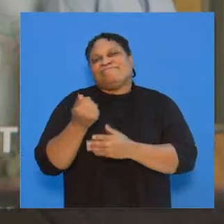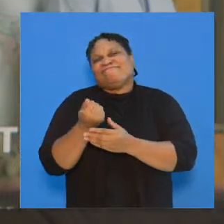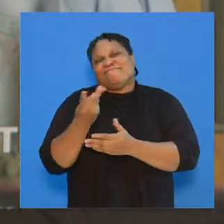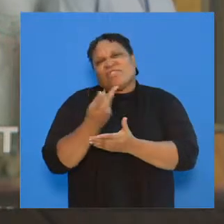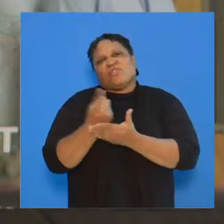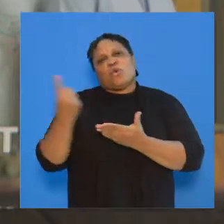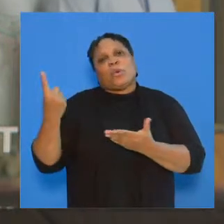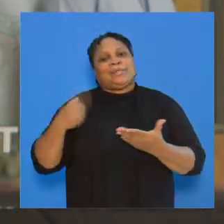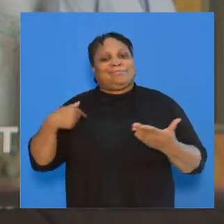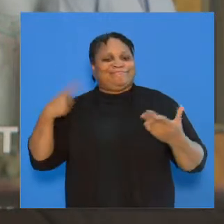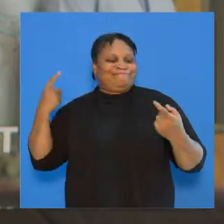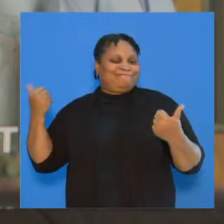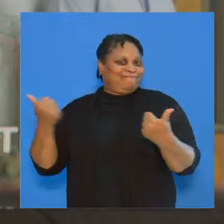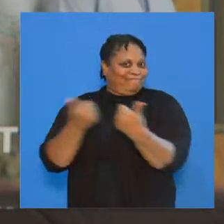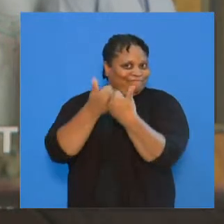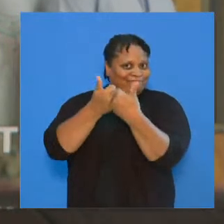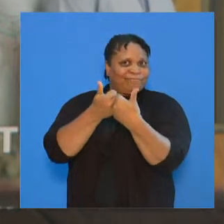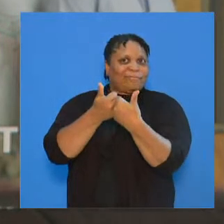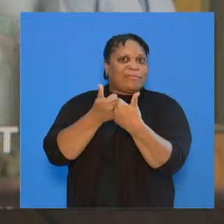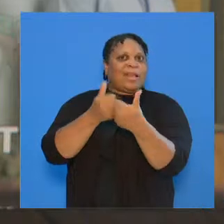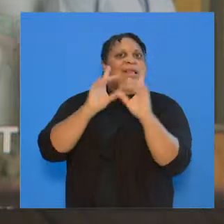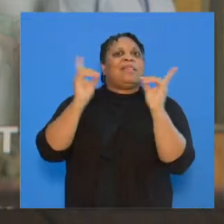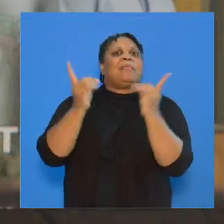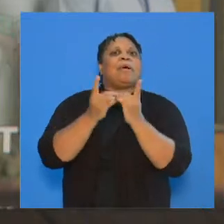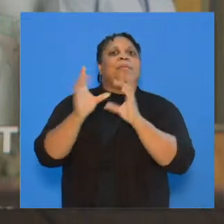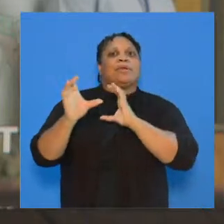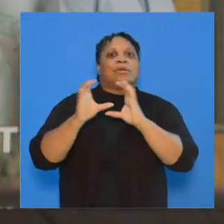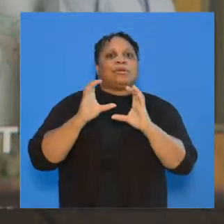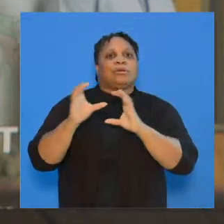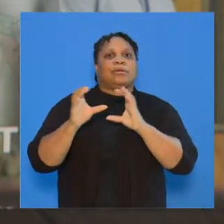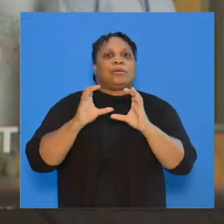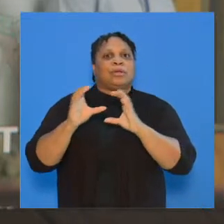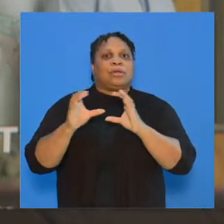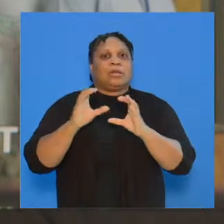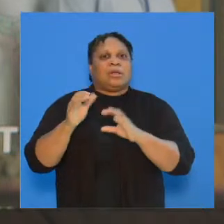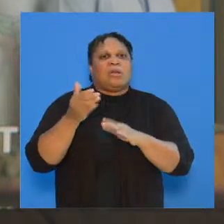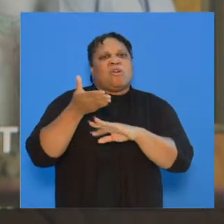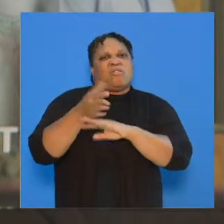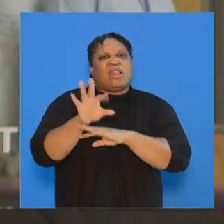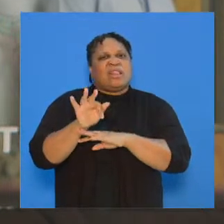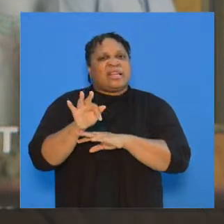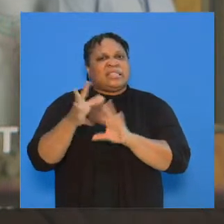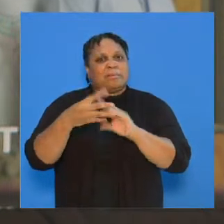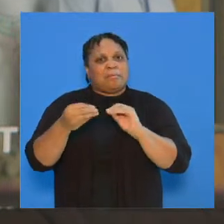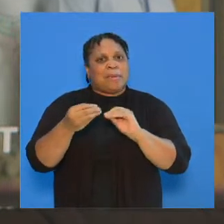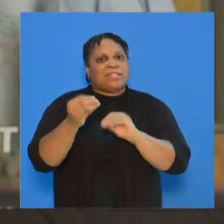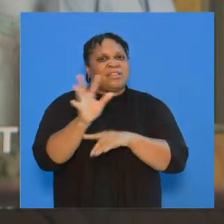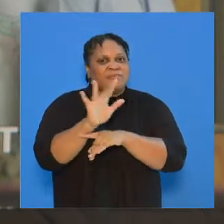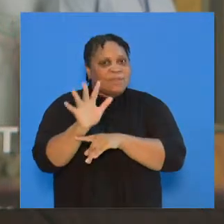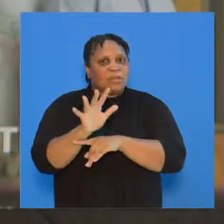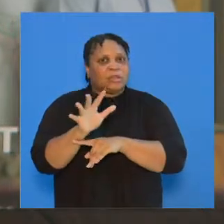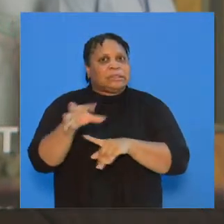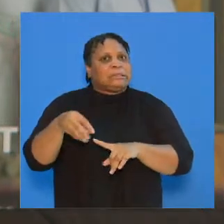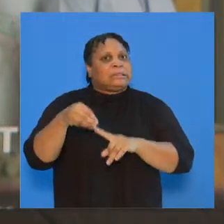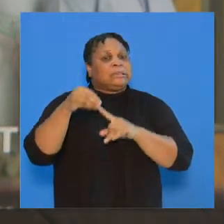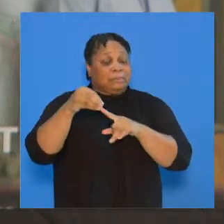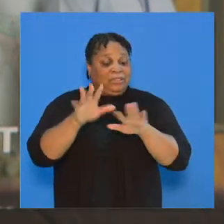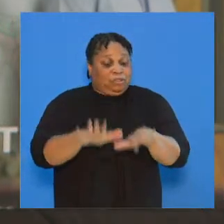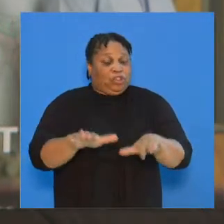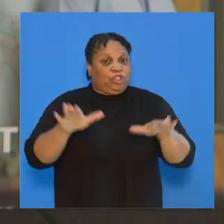ago, I challenged the Department of Communications to create COVID-19 messages and videos specifically for